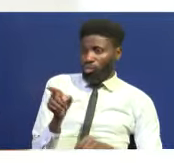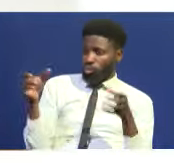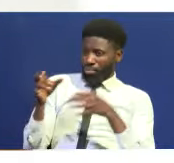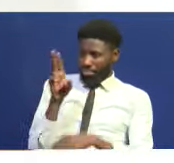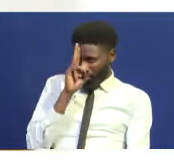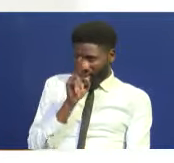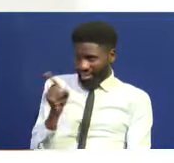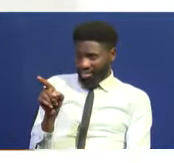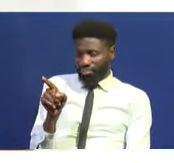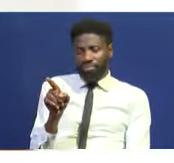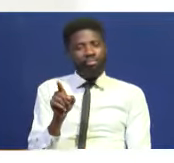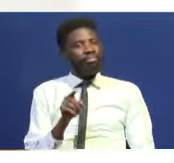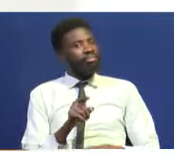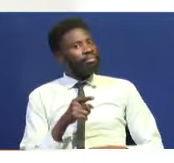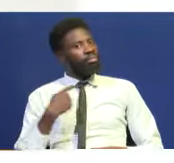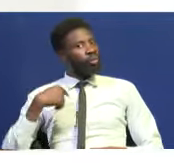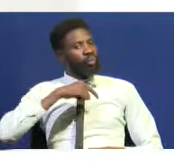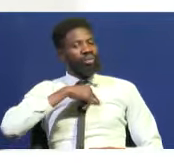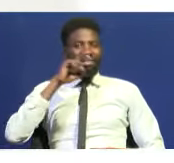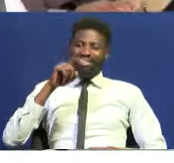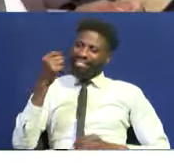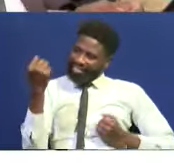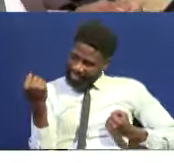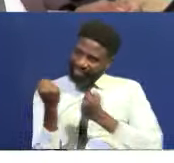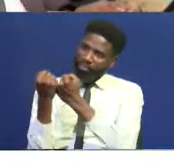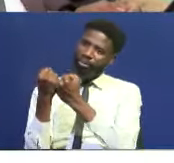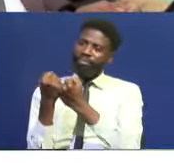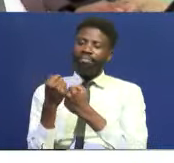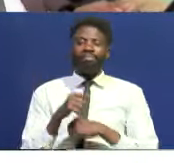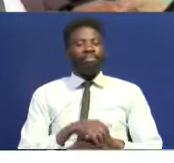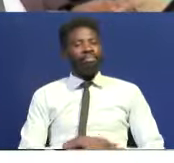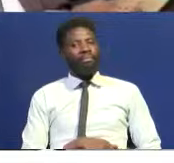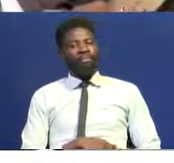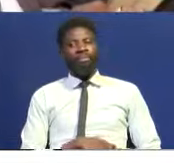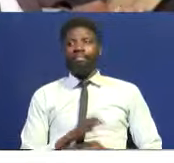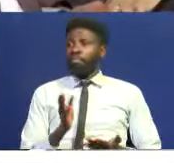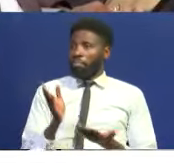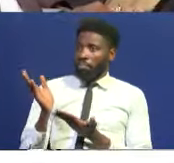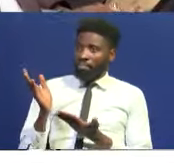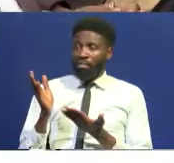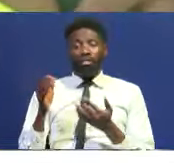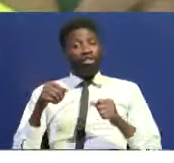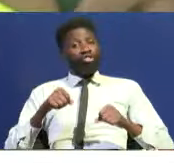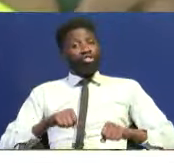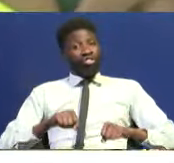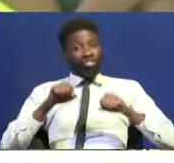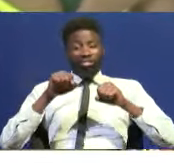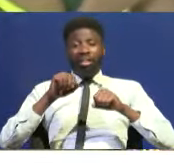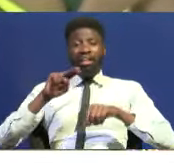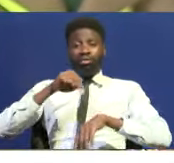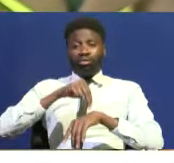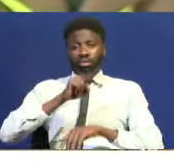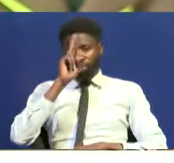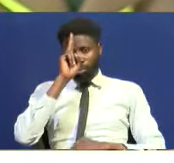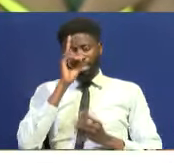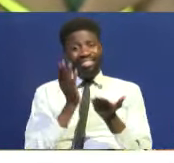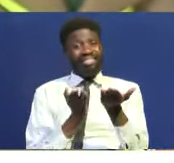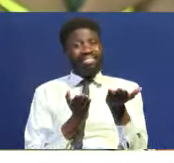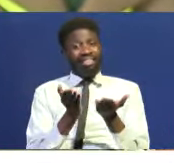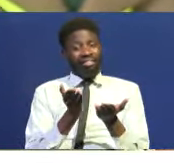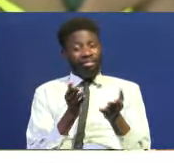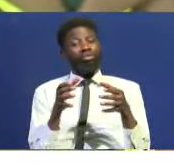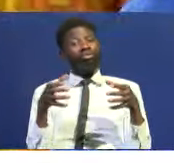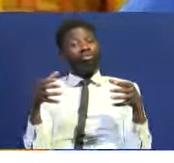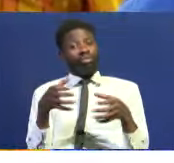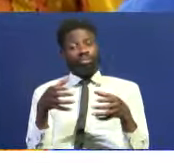all the support that we can give them. Kwa upande wake, mwenyekiti wa huduma ya taifa ya polisi Eliud Kinuthia alitoa